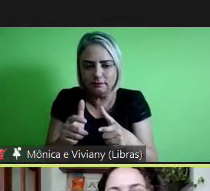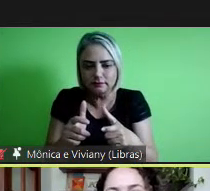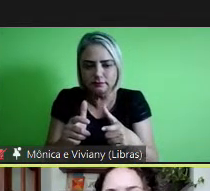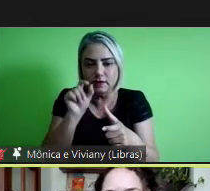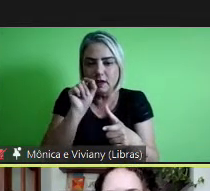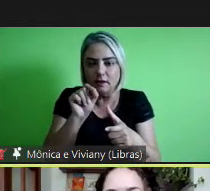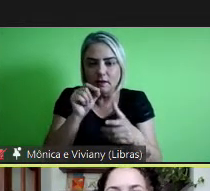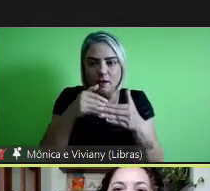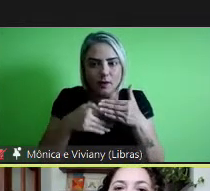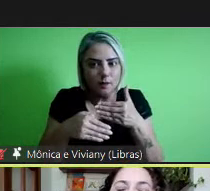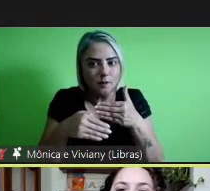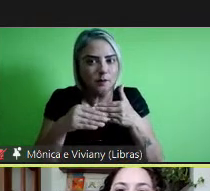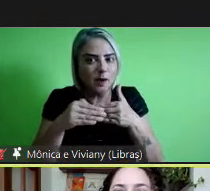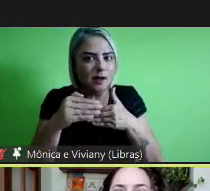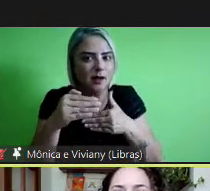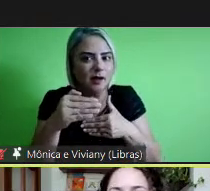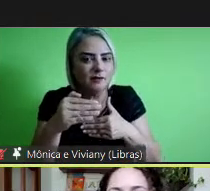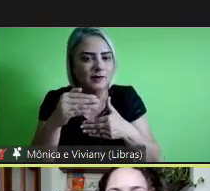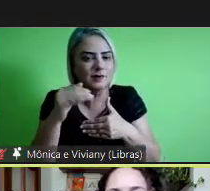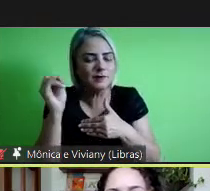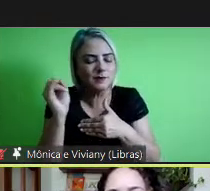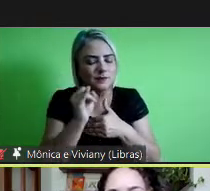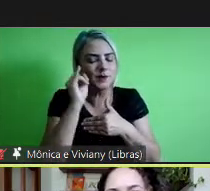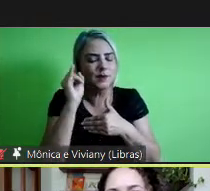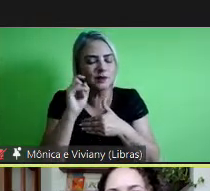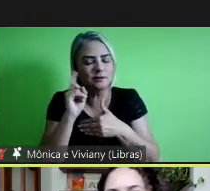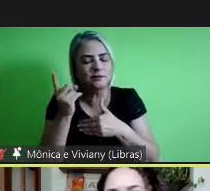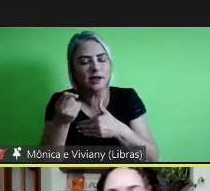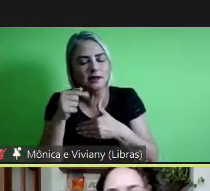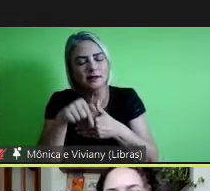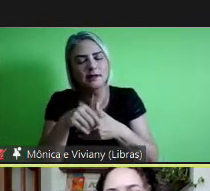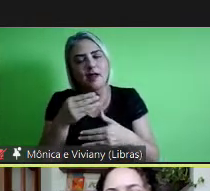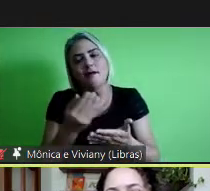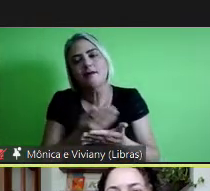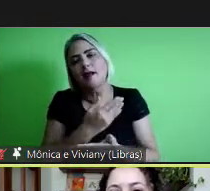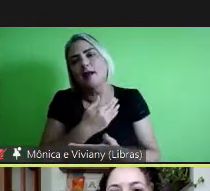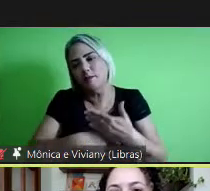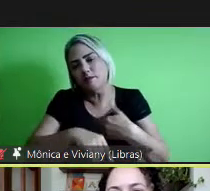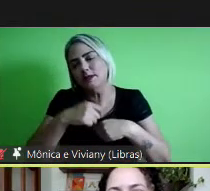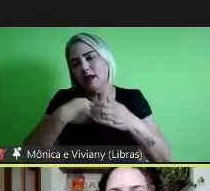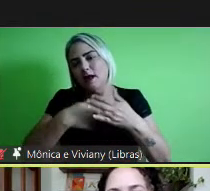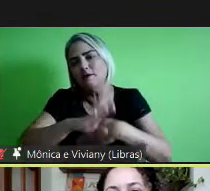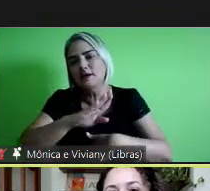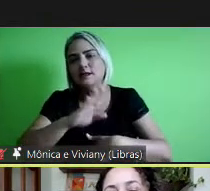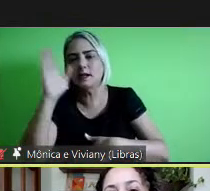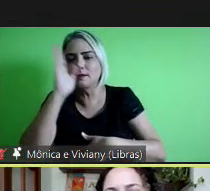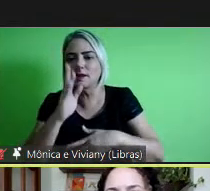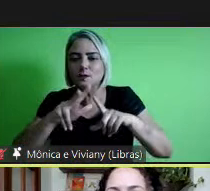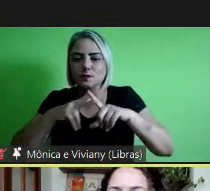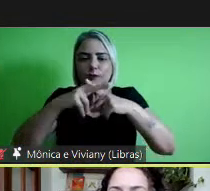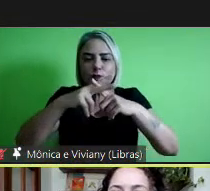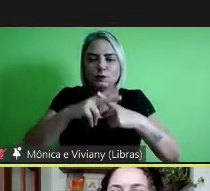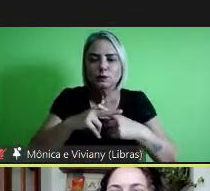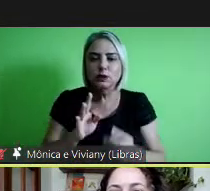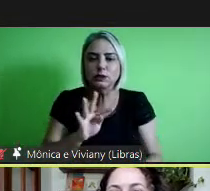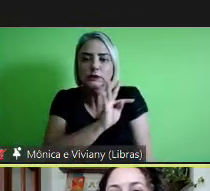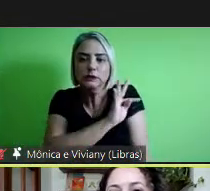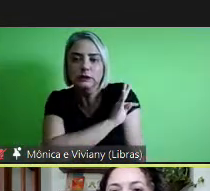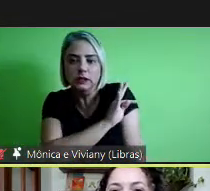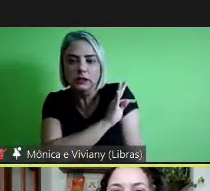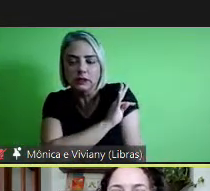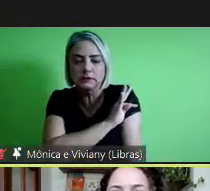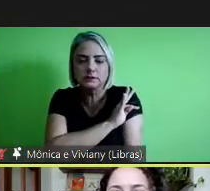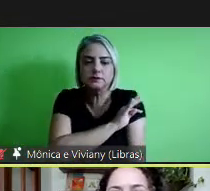this process. And it was an important step, but we still need here in Brazil to go to advance